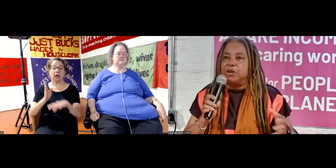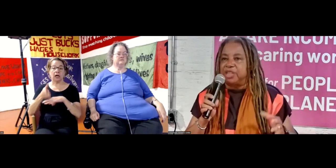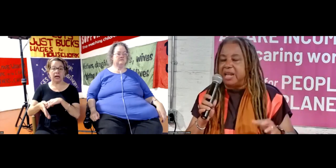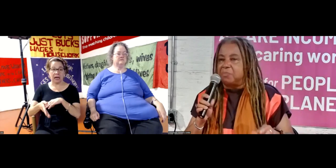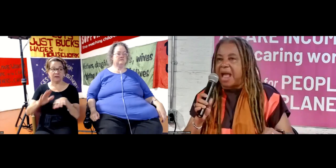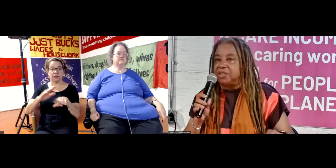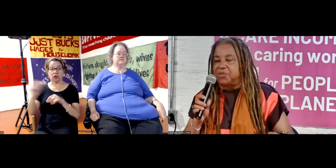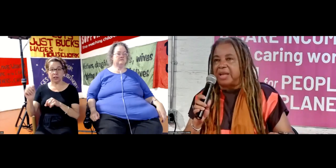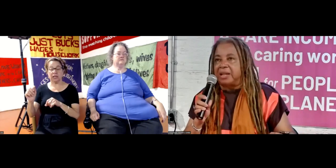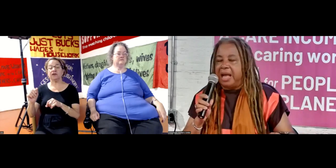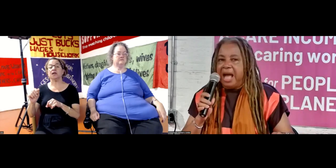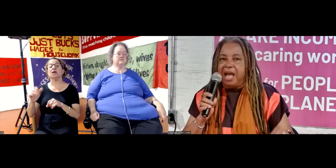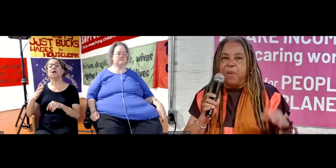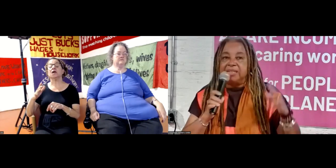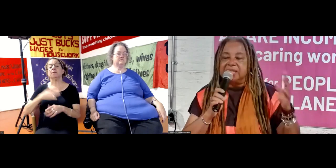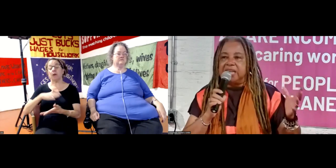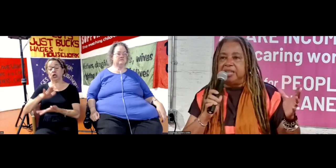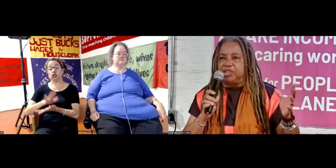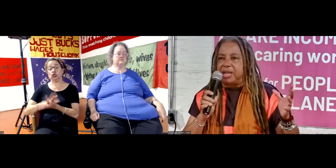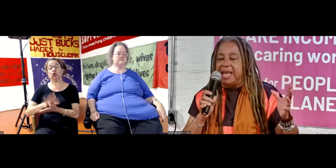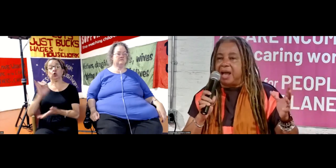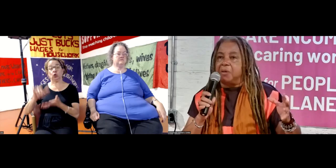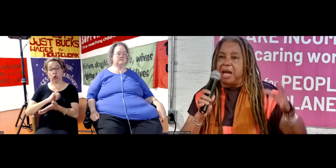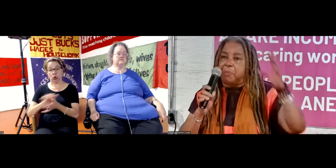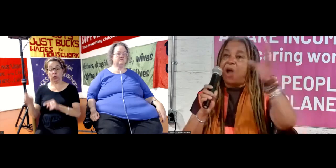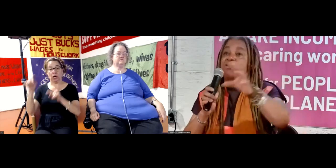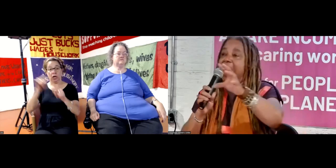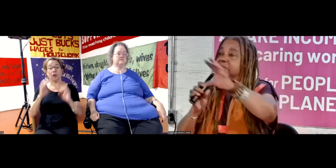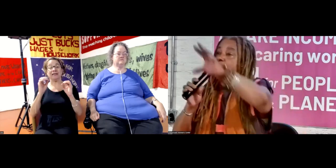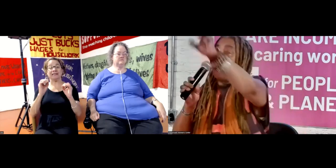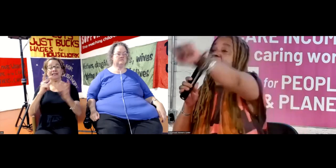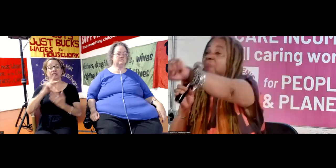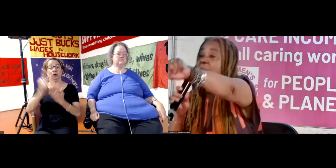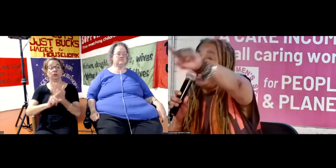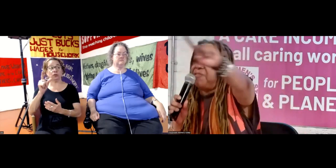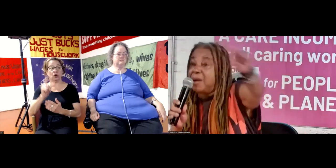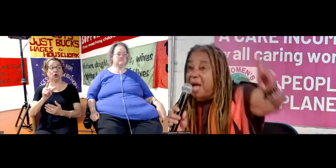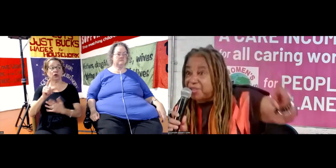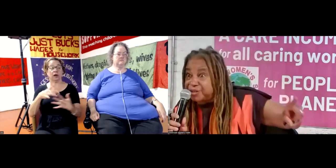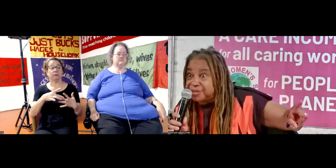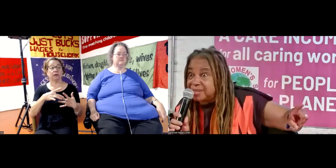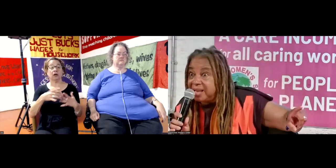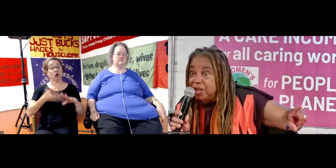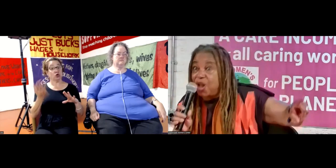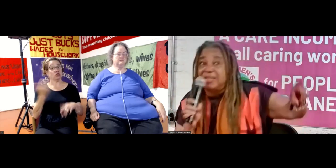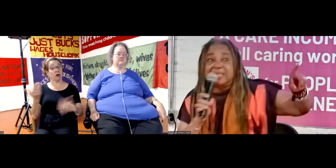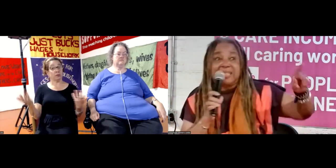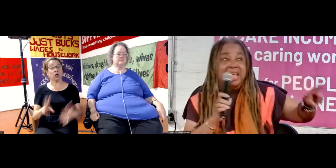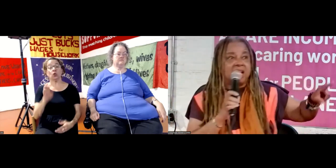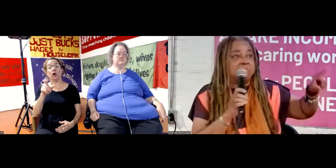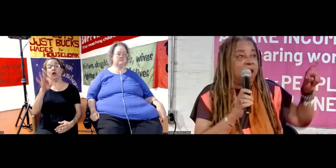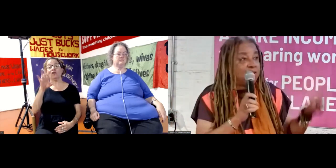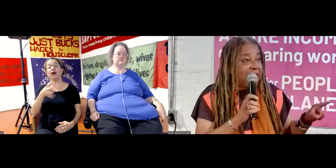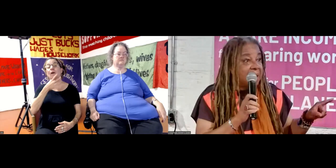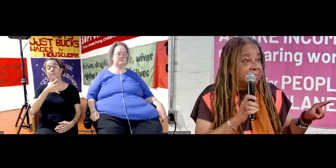leaving Ocean Hill, Brownsville, I went to teach in a program won by welfare mothers called the